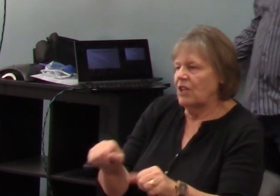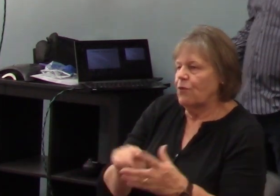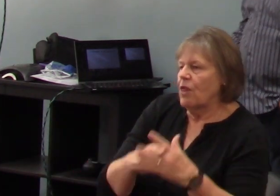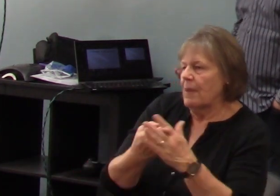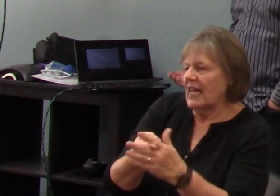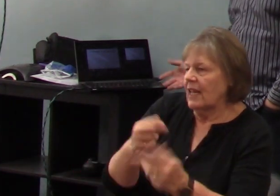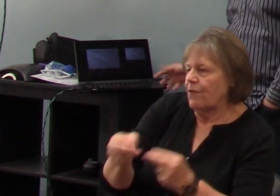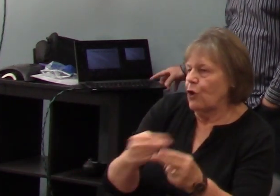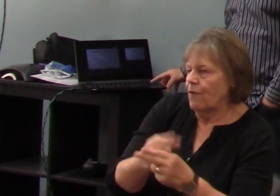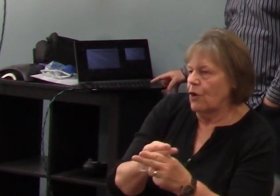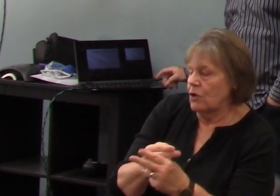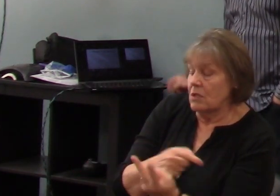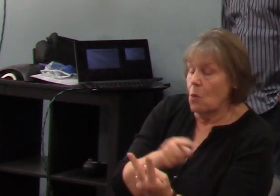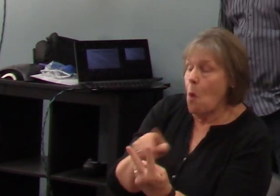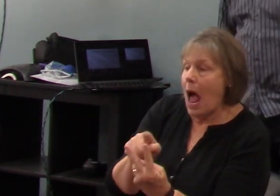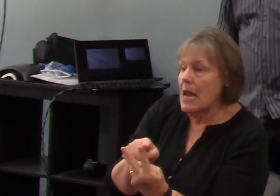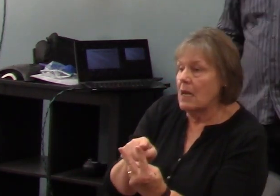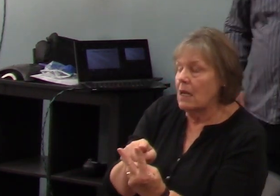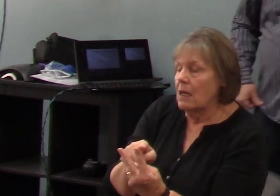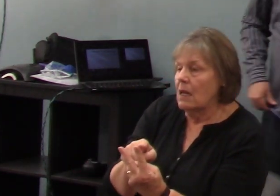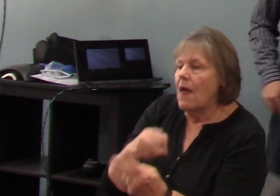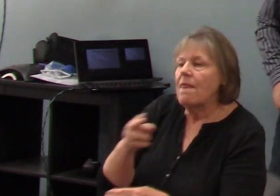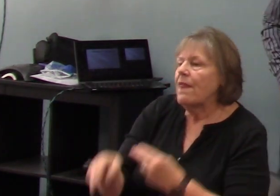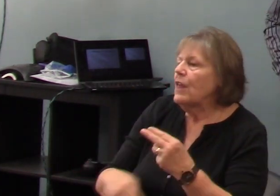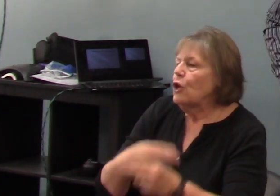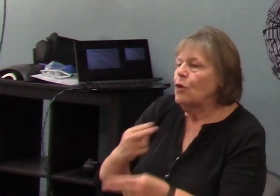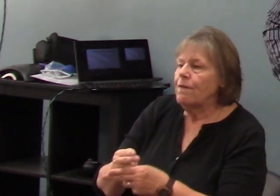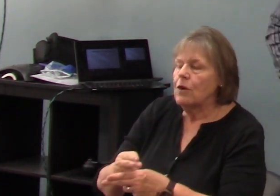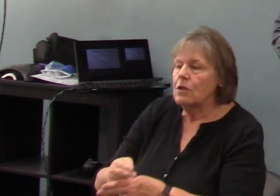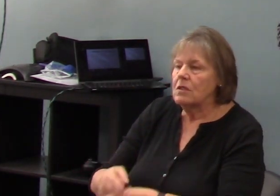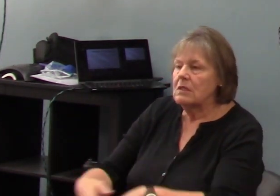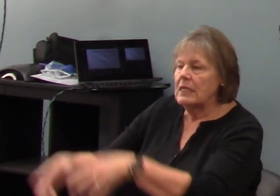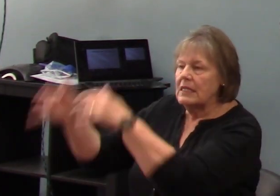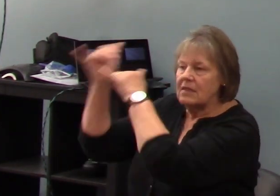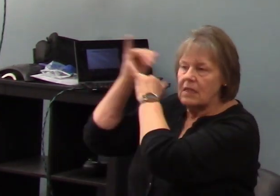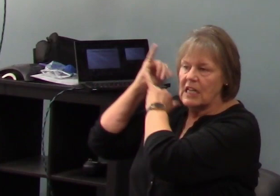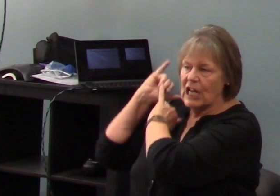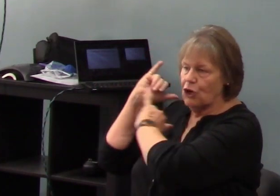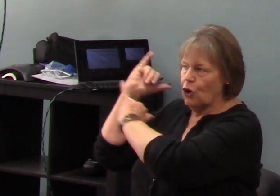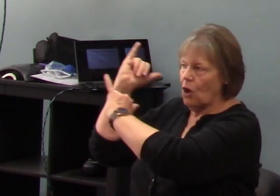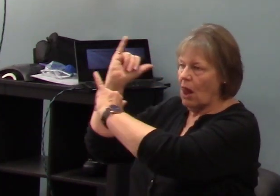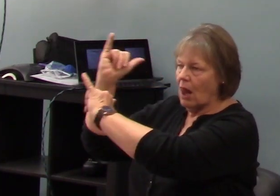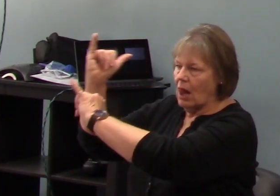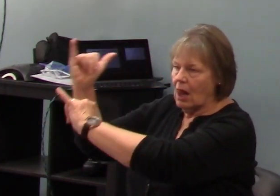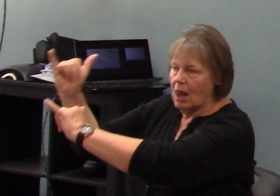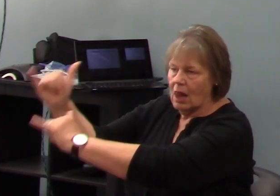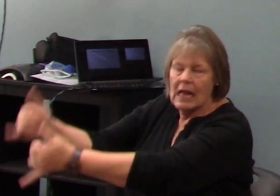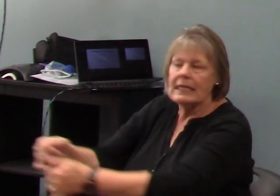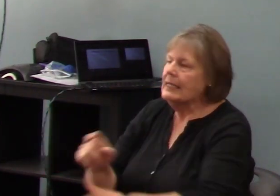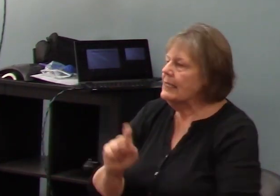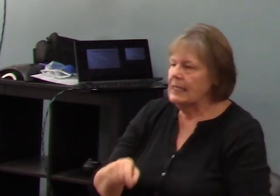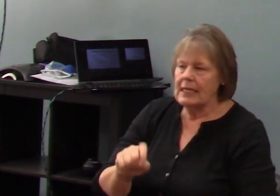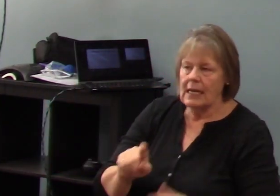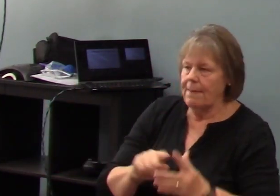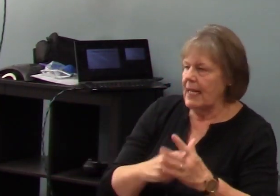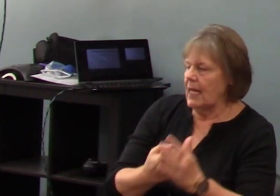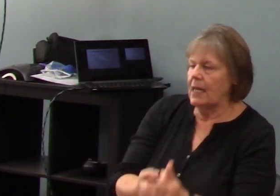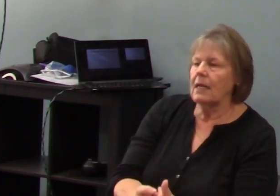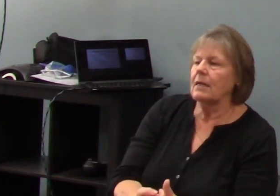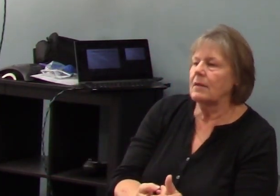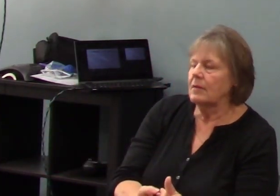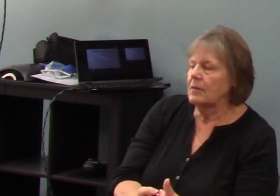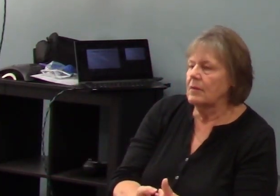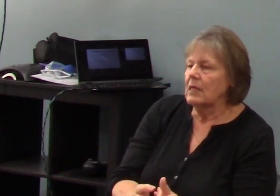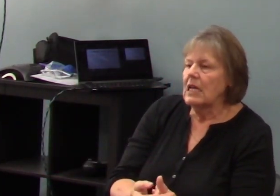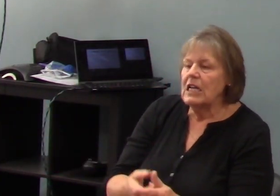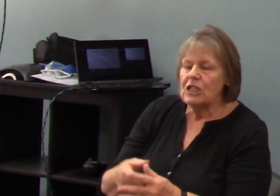of them is that the universe is eternal. Right? The universe could be eternal. It doesn't need a beginning. Just